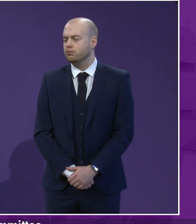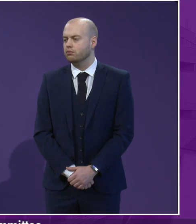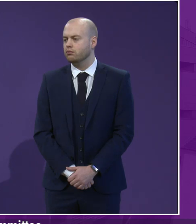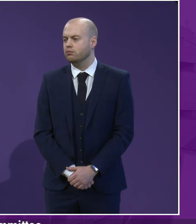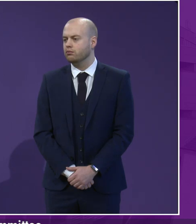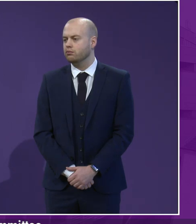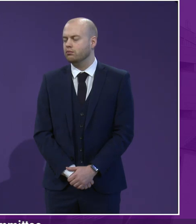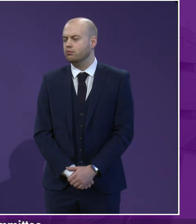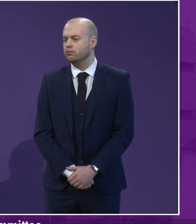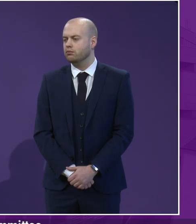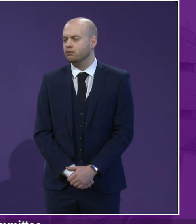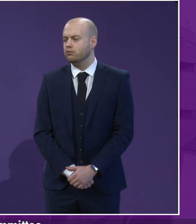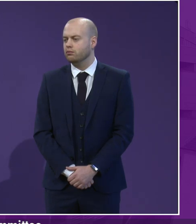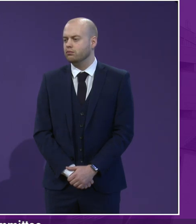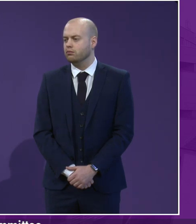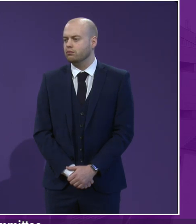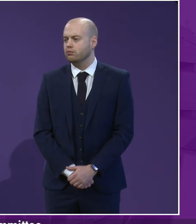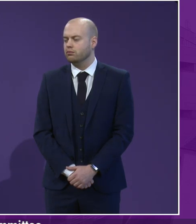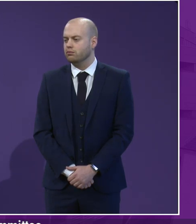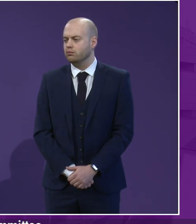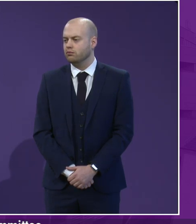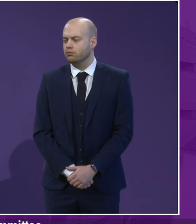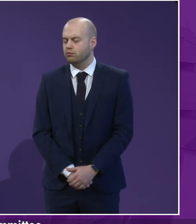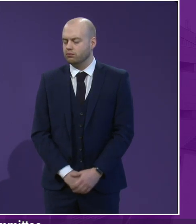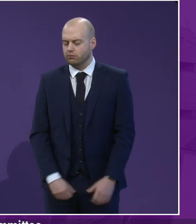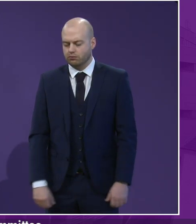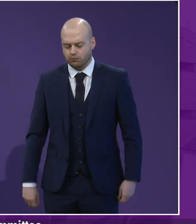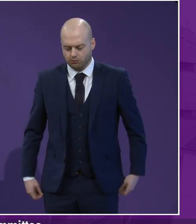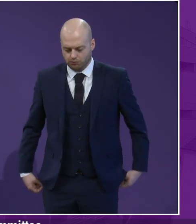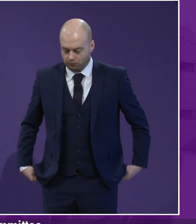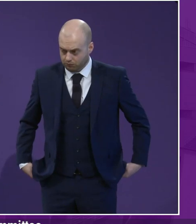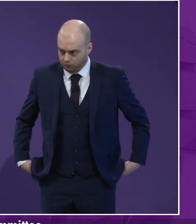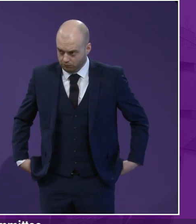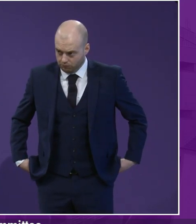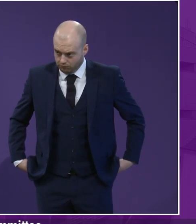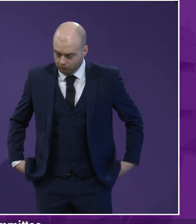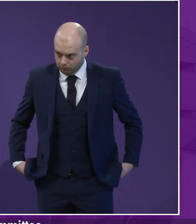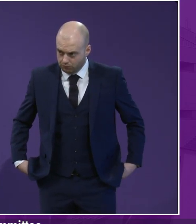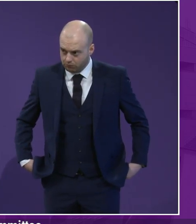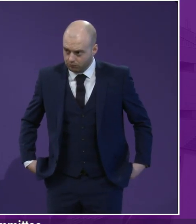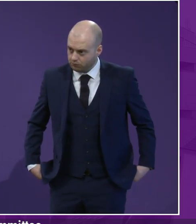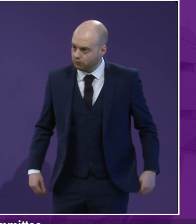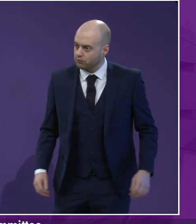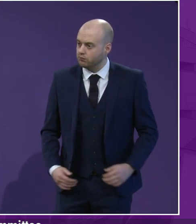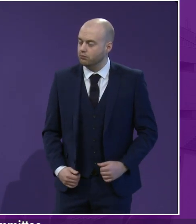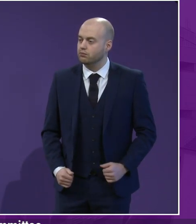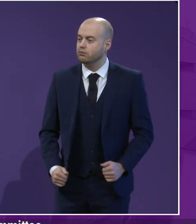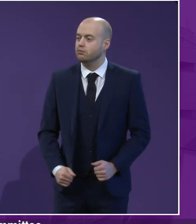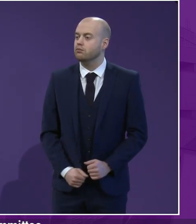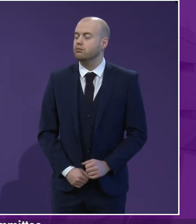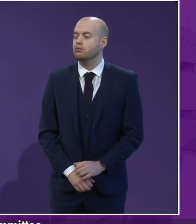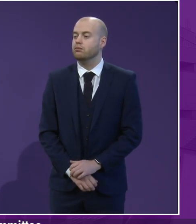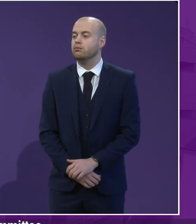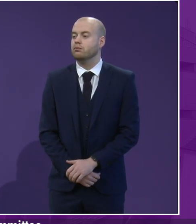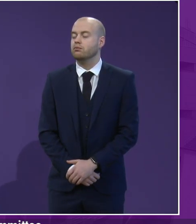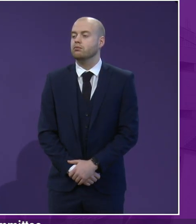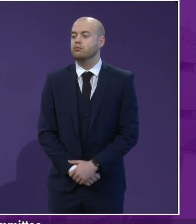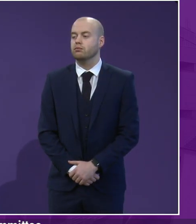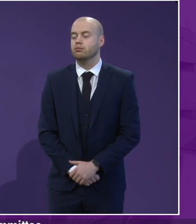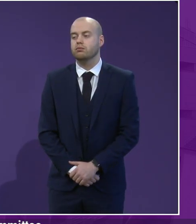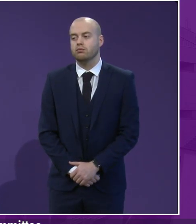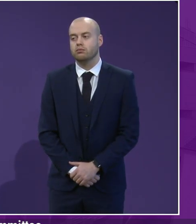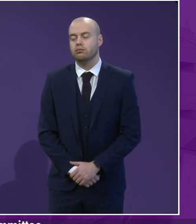Because university experience is lectures and workshops through the week, and an interpreter is having to work solo